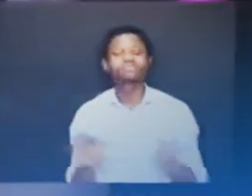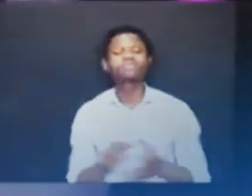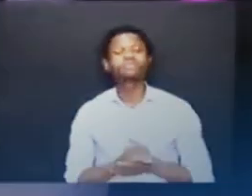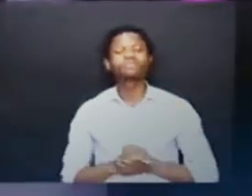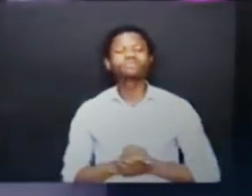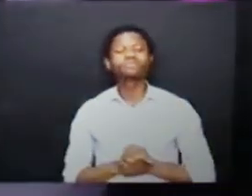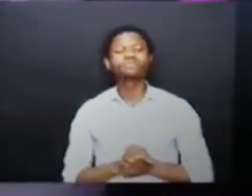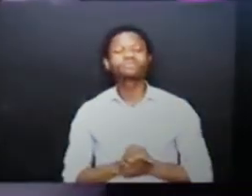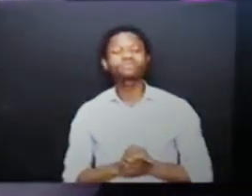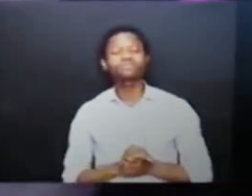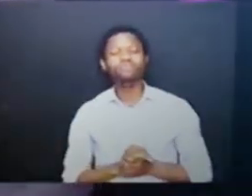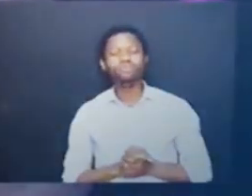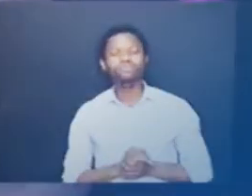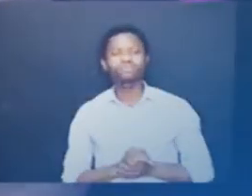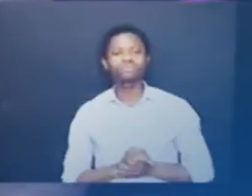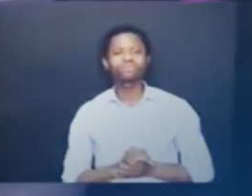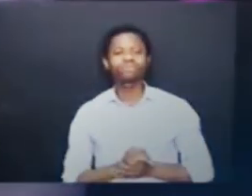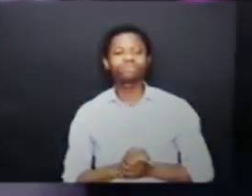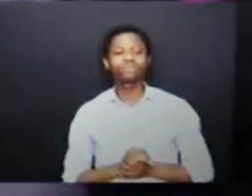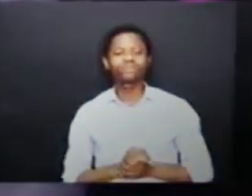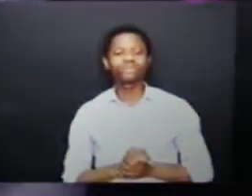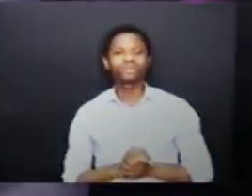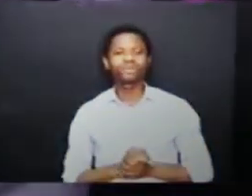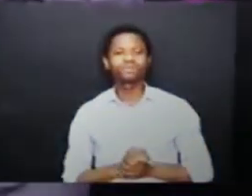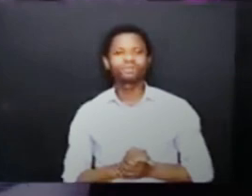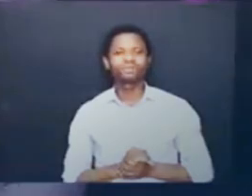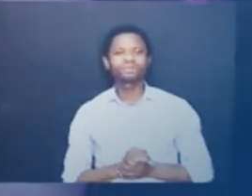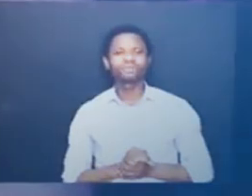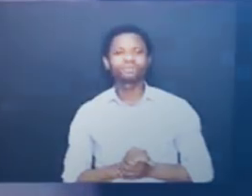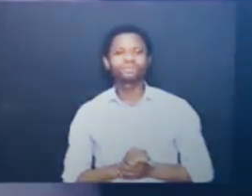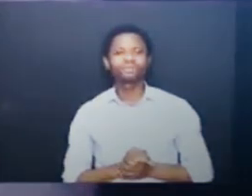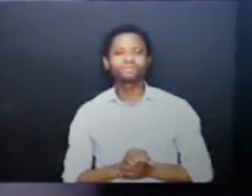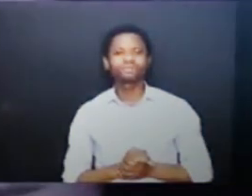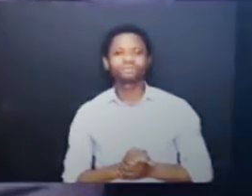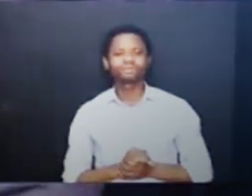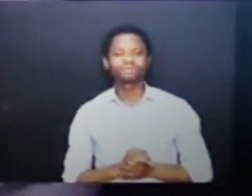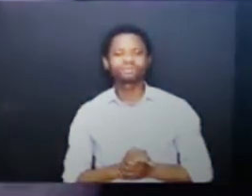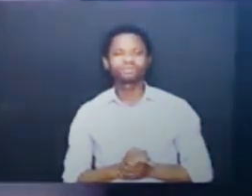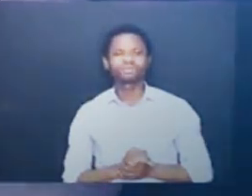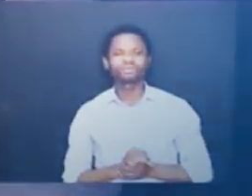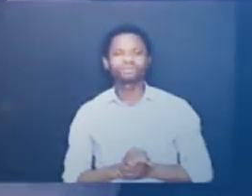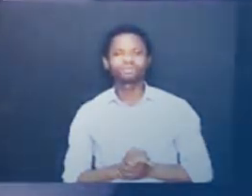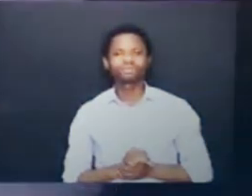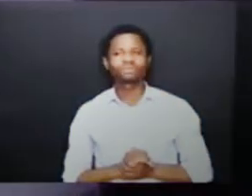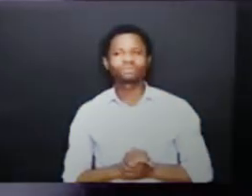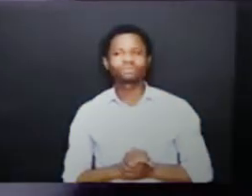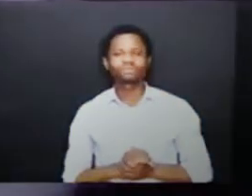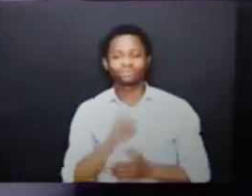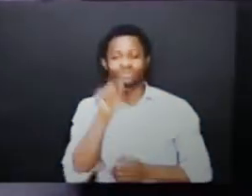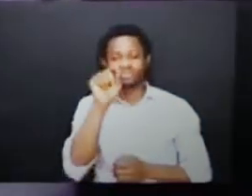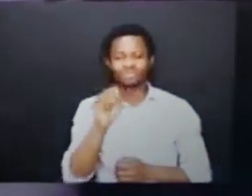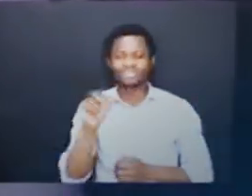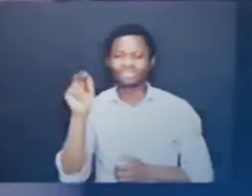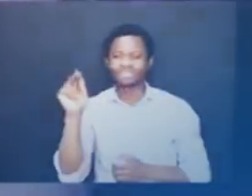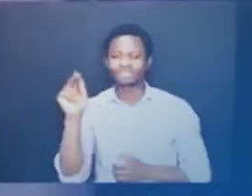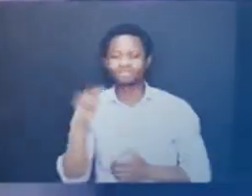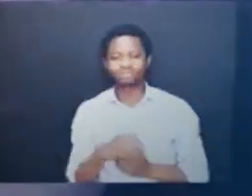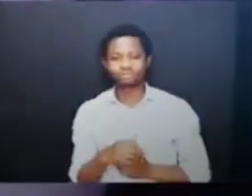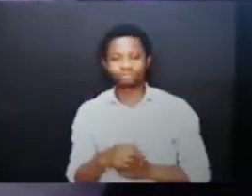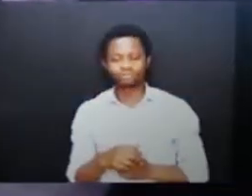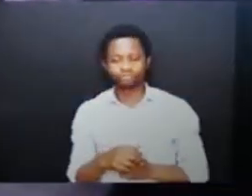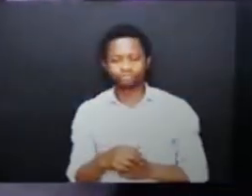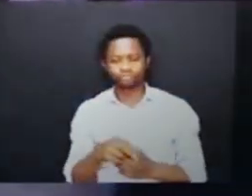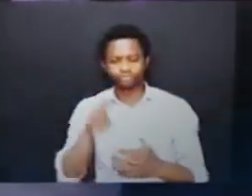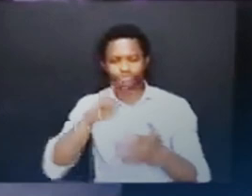wa woni wodi akono be ye se de wonye hwe na wa hoa. Now verse 13. Let's